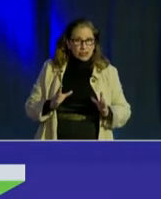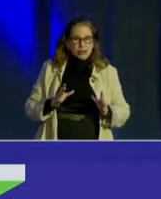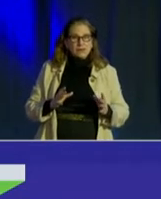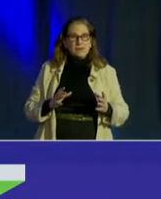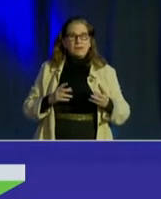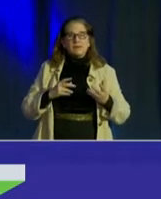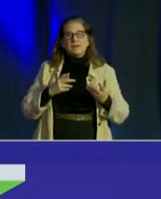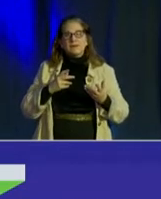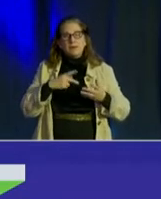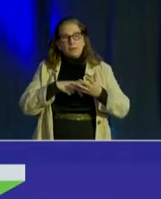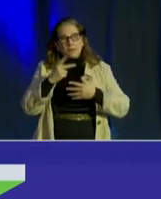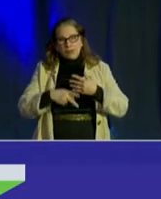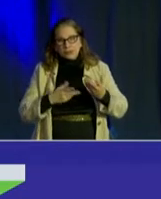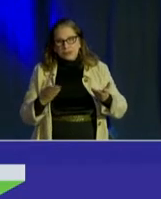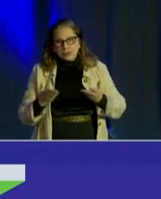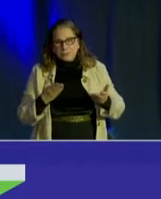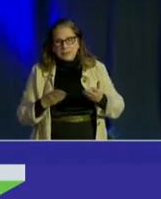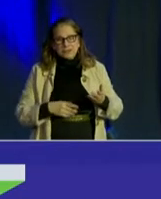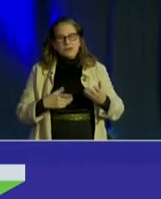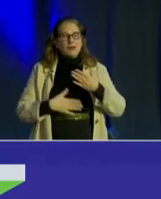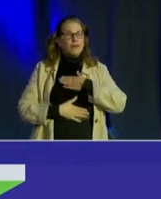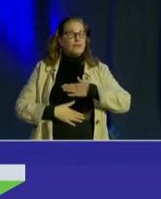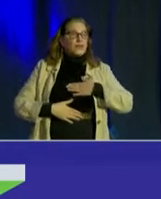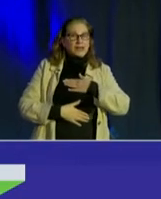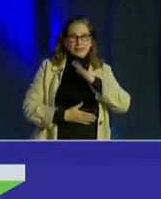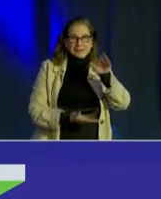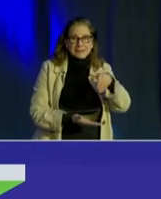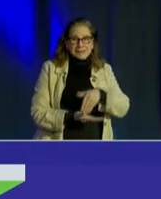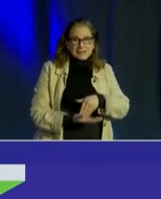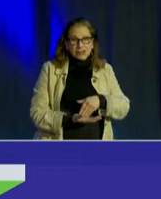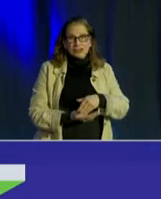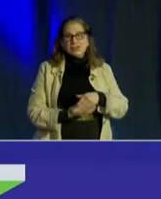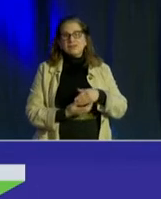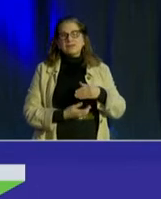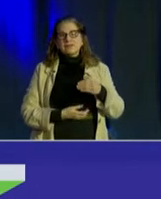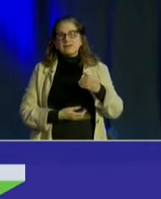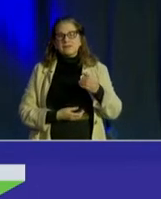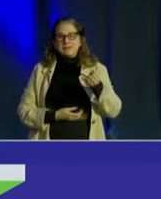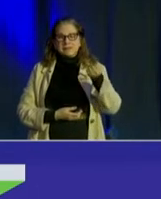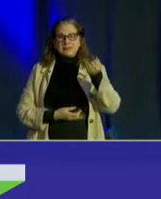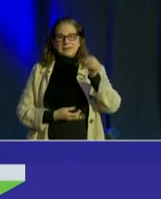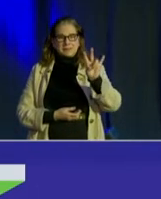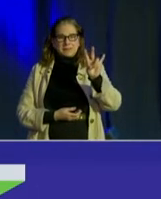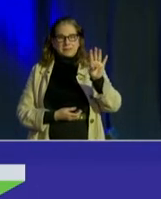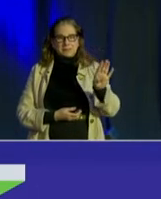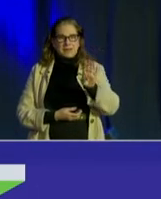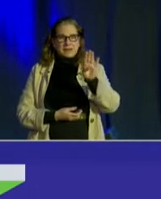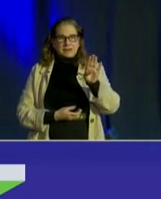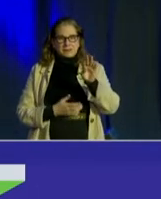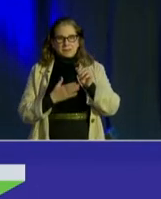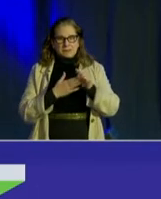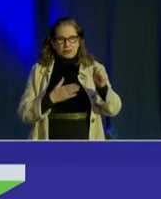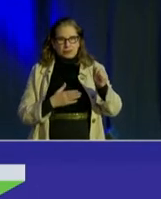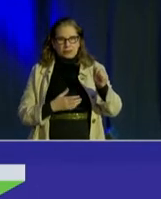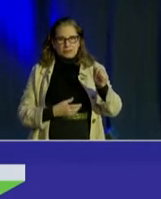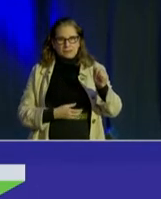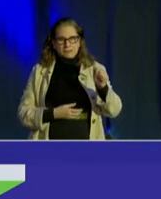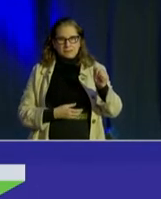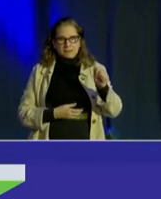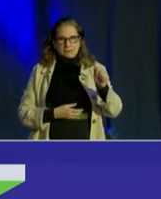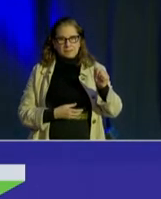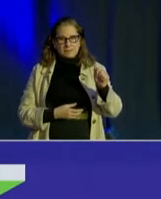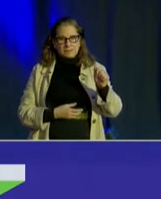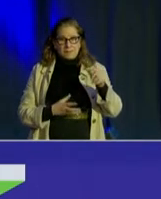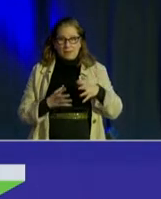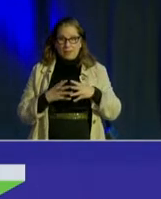centers. That's just under $17 billion. Now that seems like a lot, but one thing I do want to point out is that this